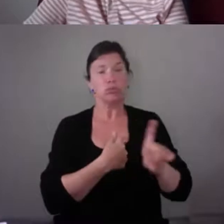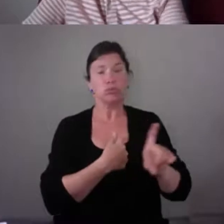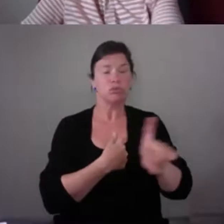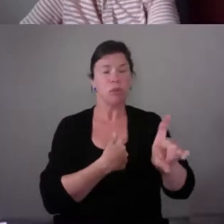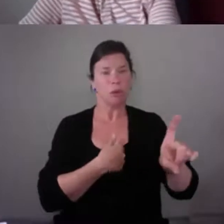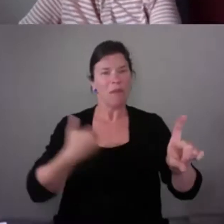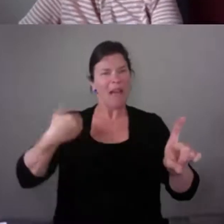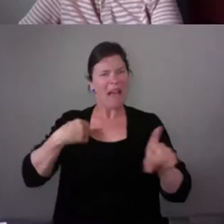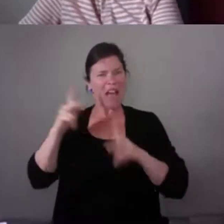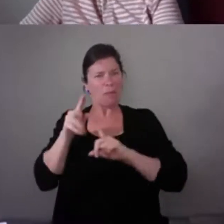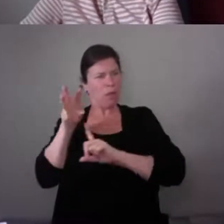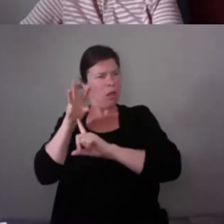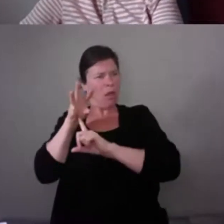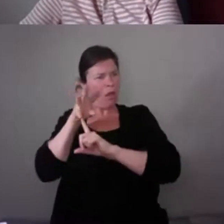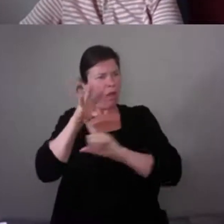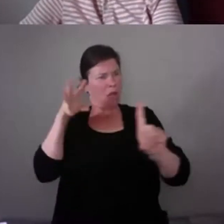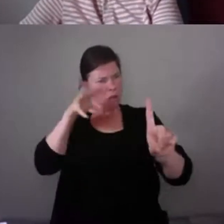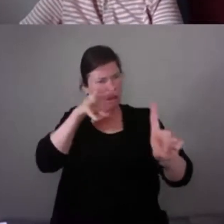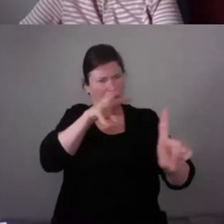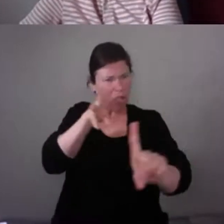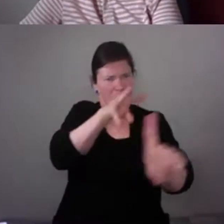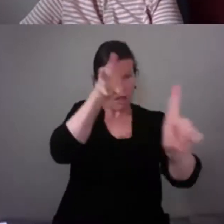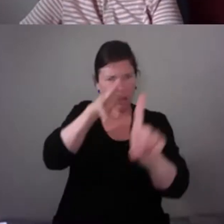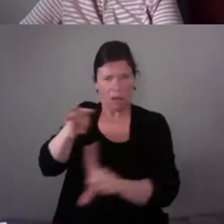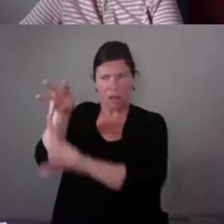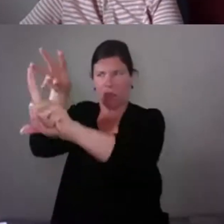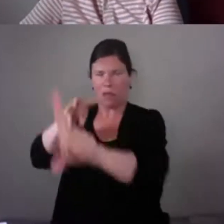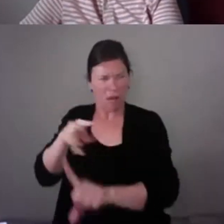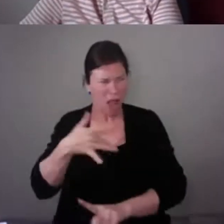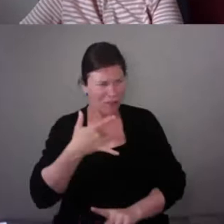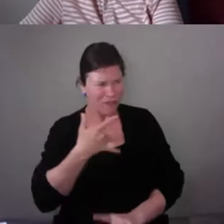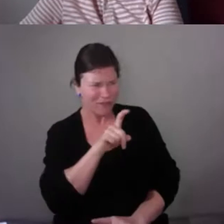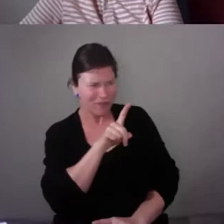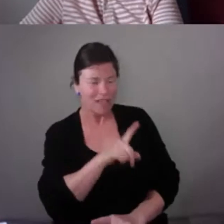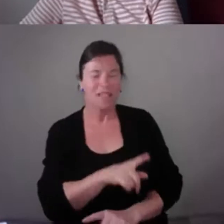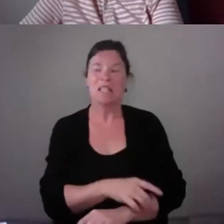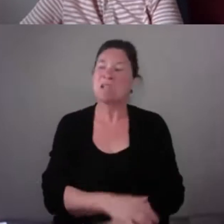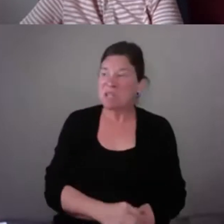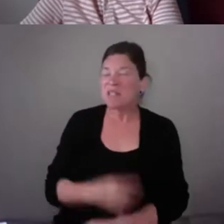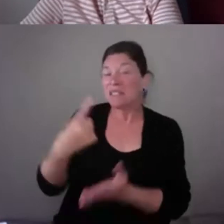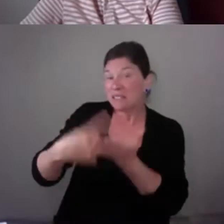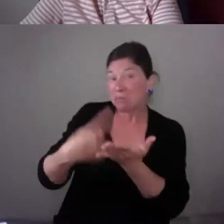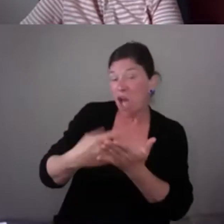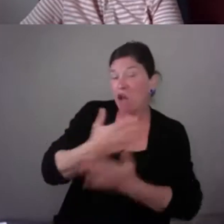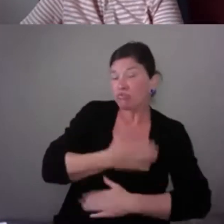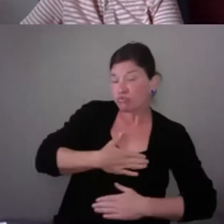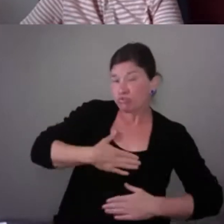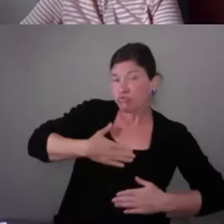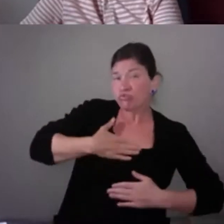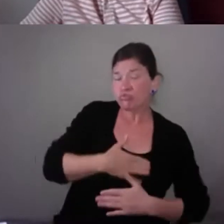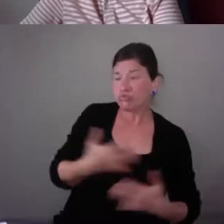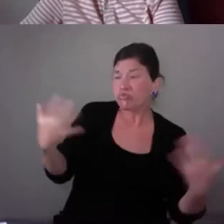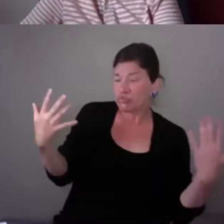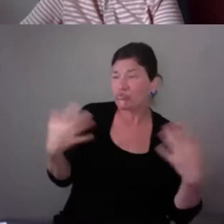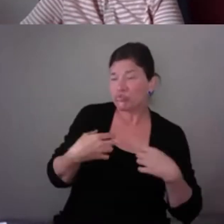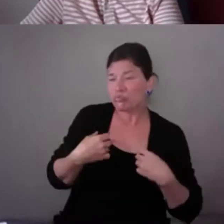documentary? Like some of it was fun. Like it was fun being filmed, but then some